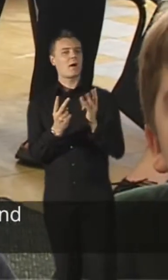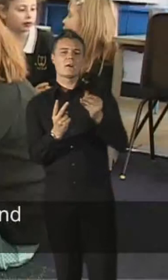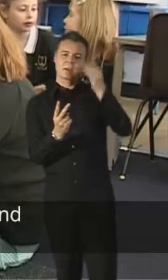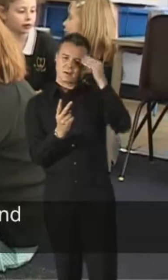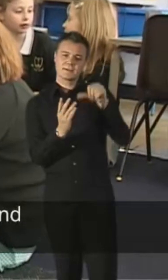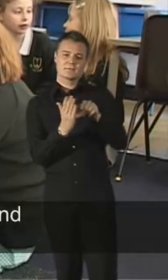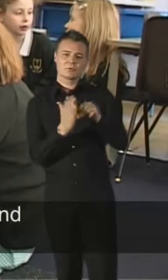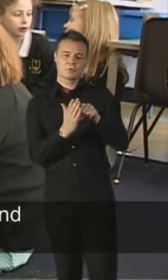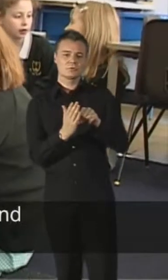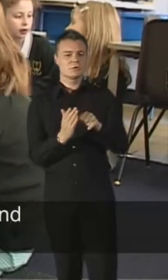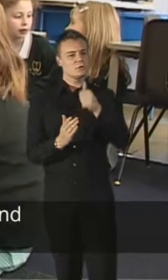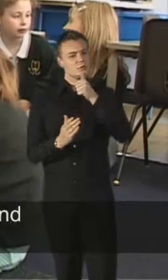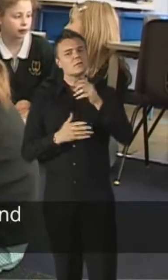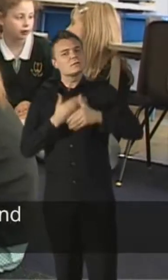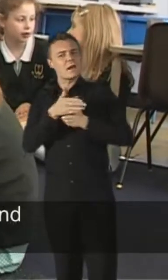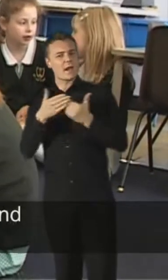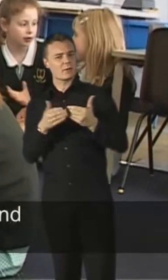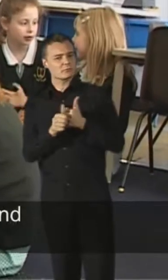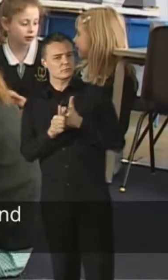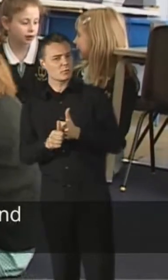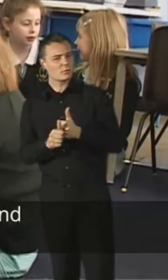and visual materials.